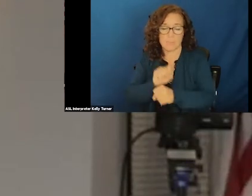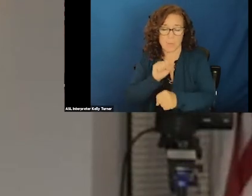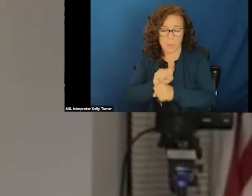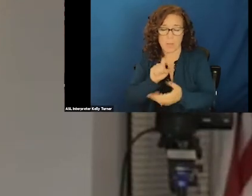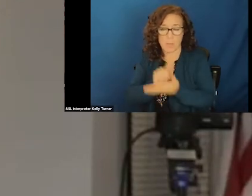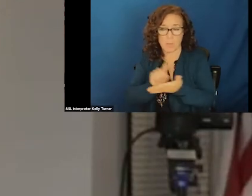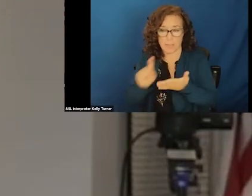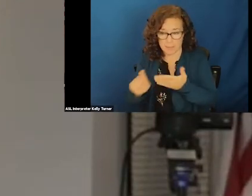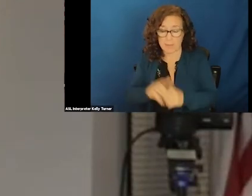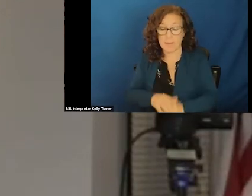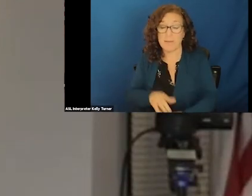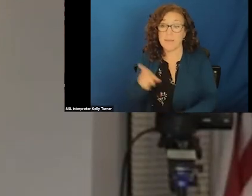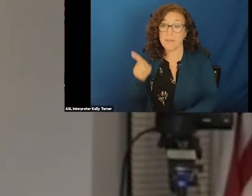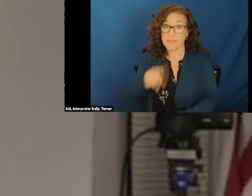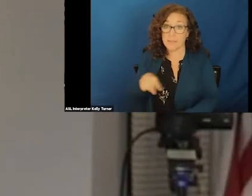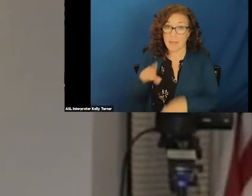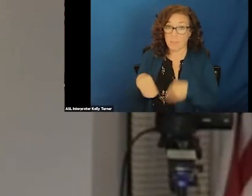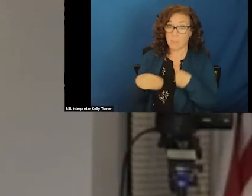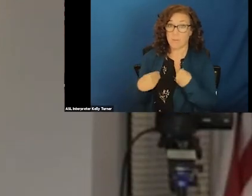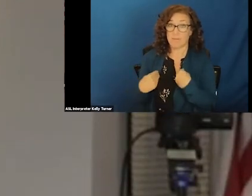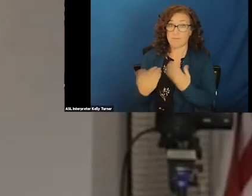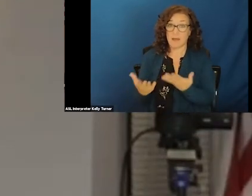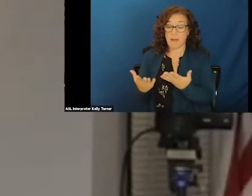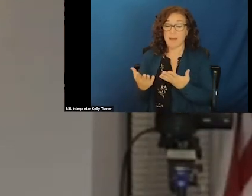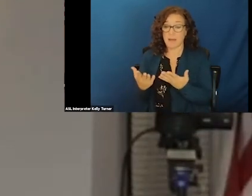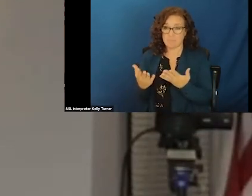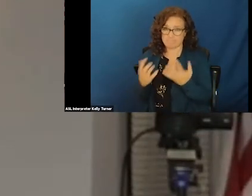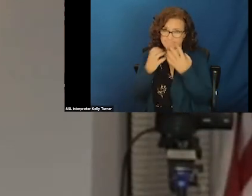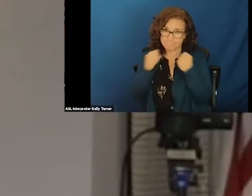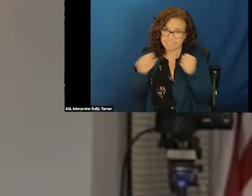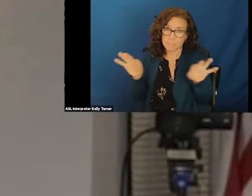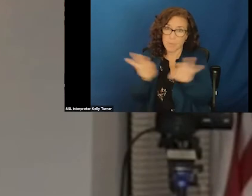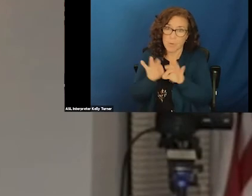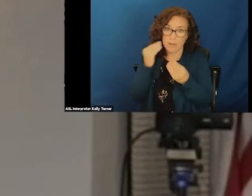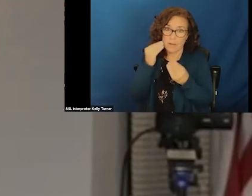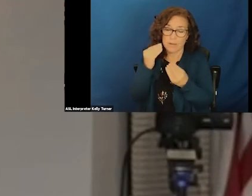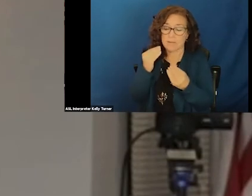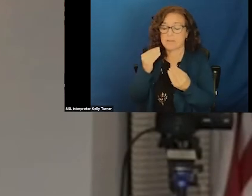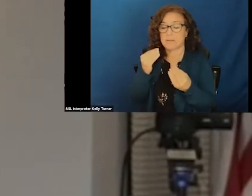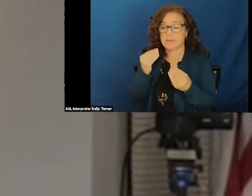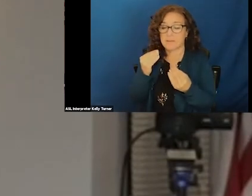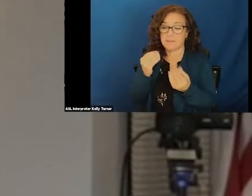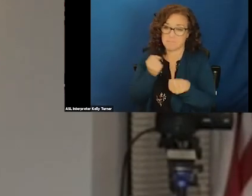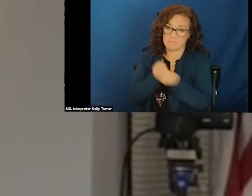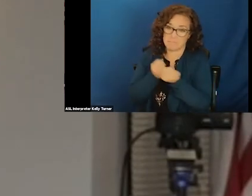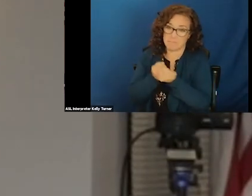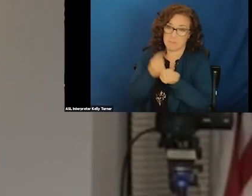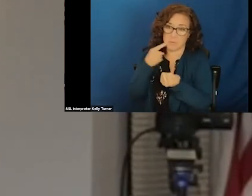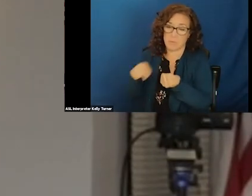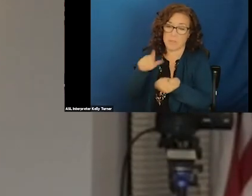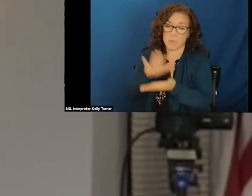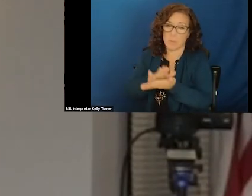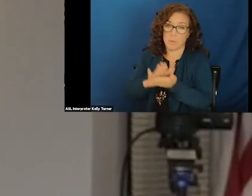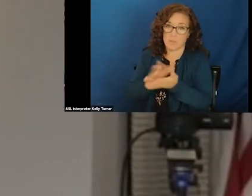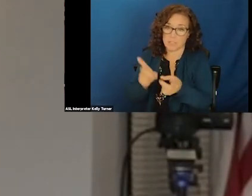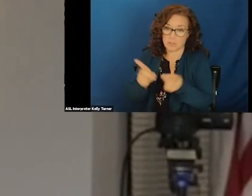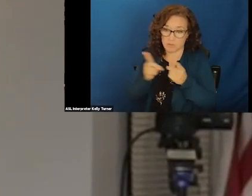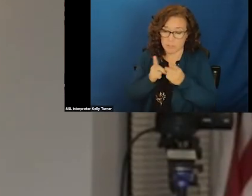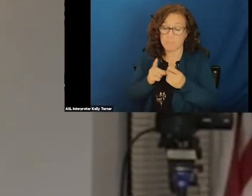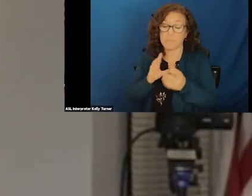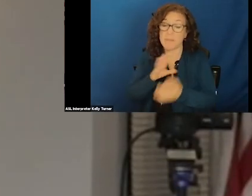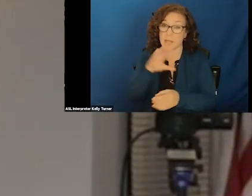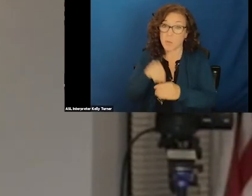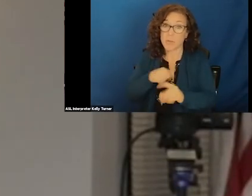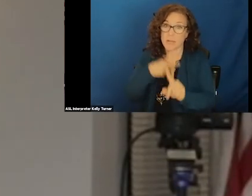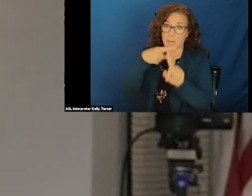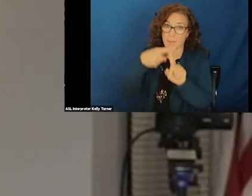contribute to the establishment and promotion of a positive instructional environment. And whereas classified professionals serve a vital role in